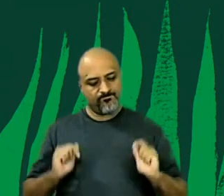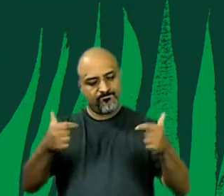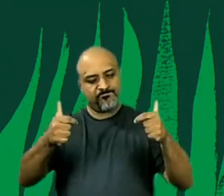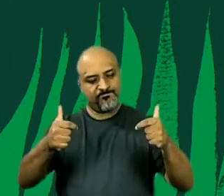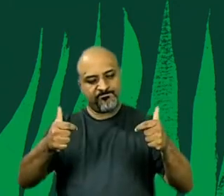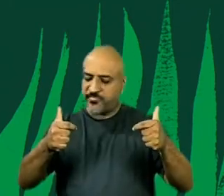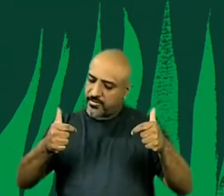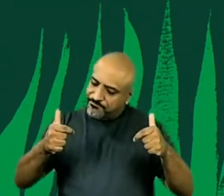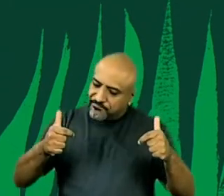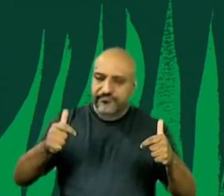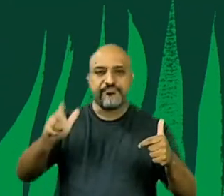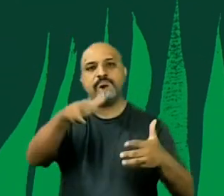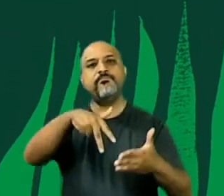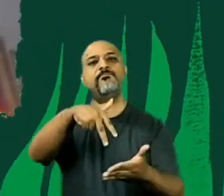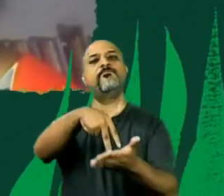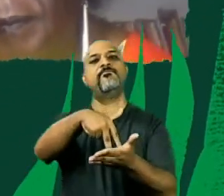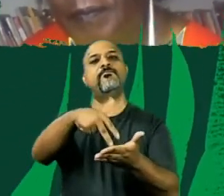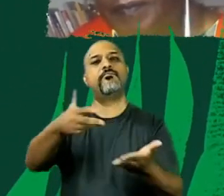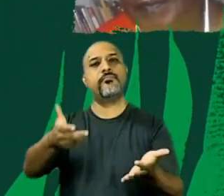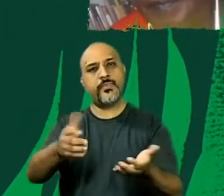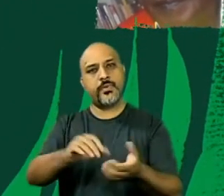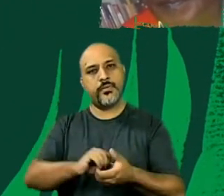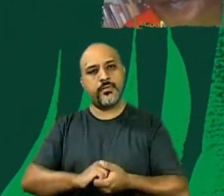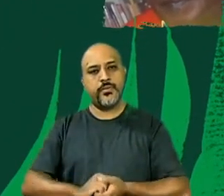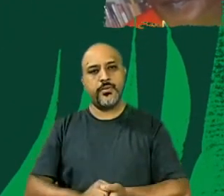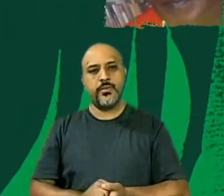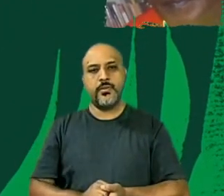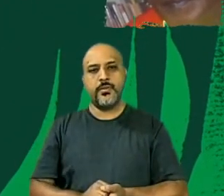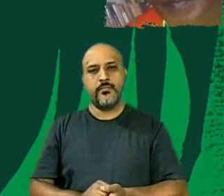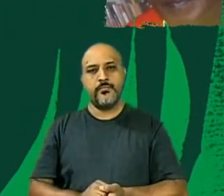to take a stance and position ourselves.